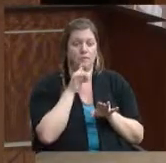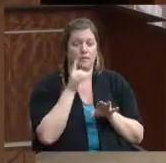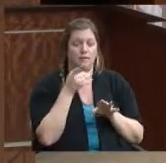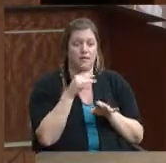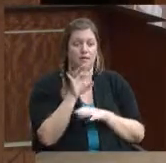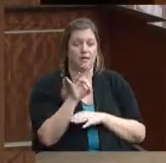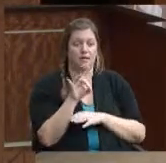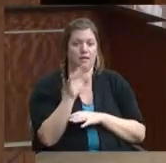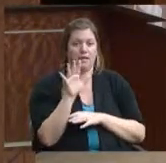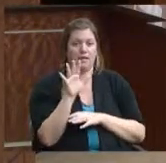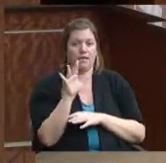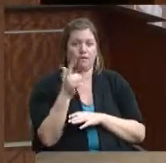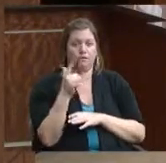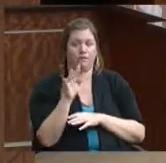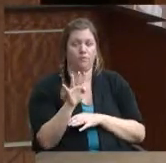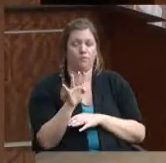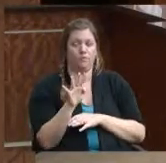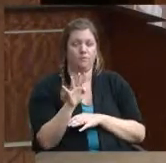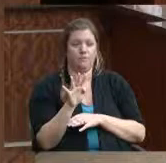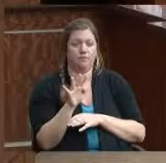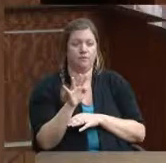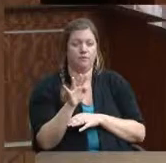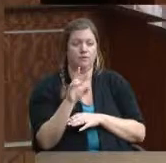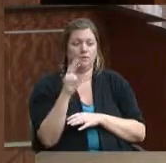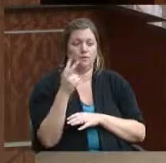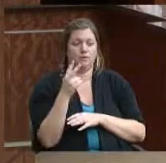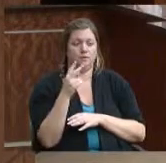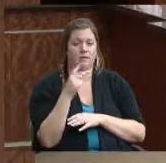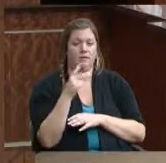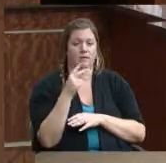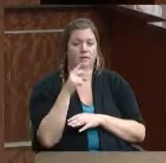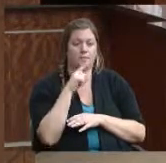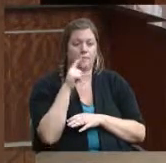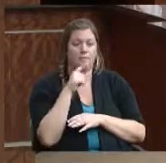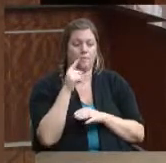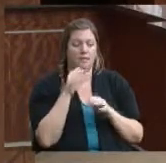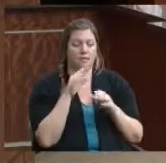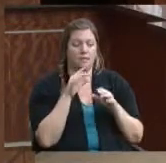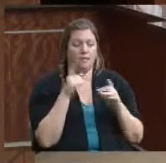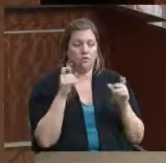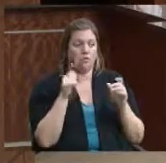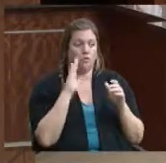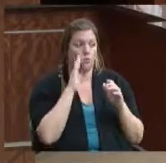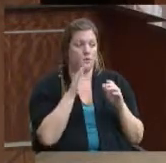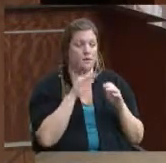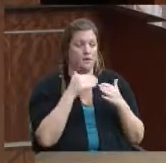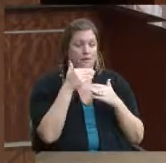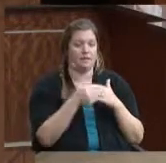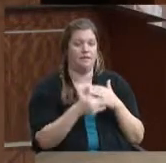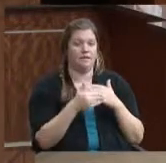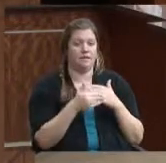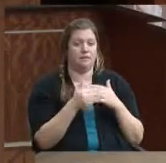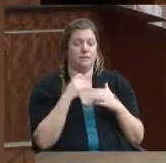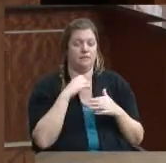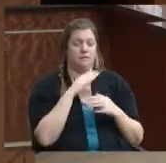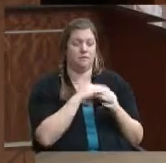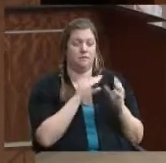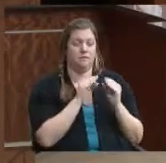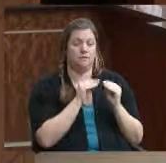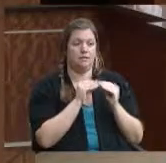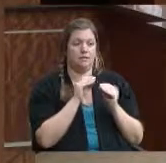at 8:24. The second public hearing with possible action will be at the next mayor and city council